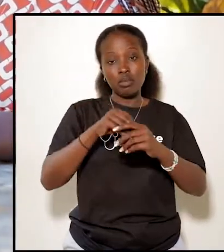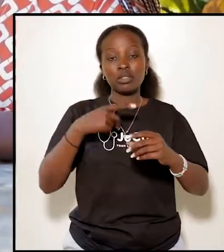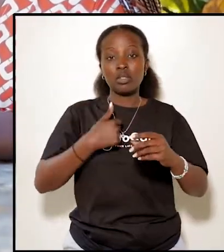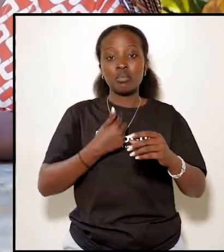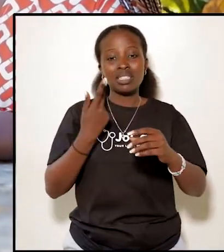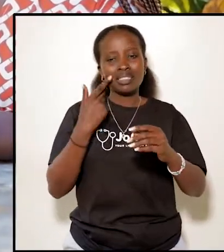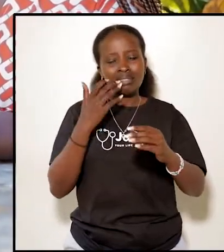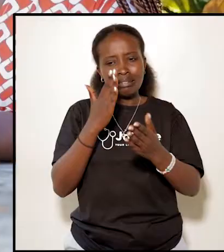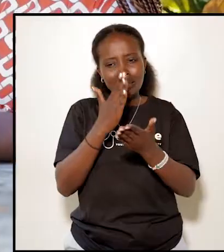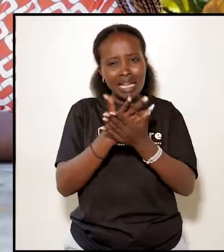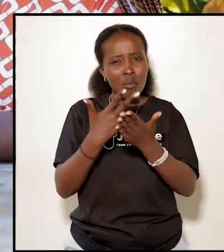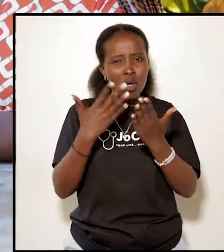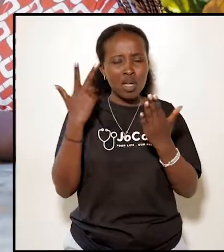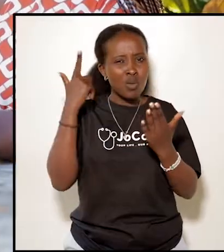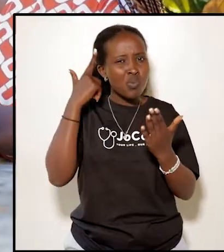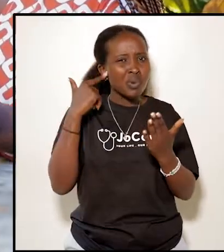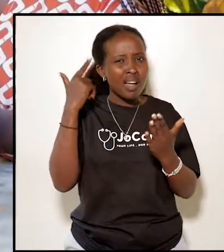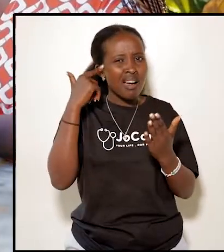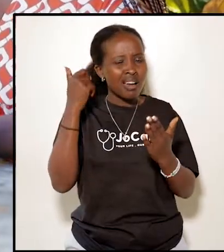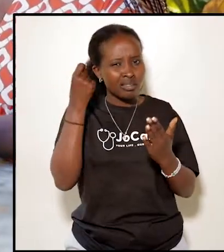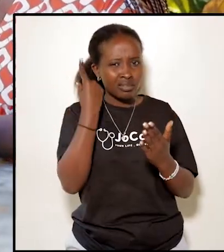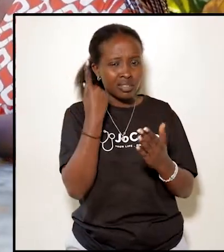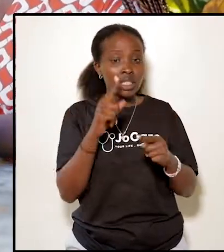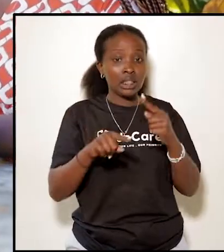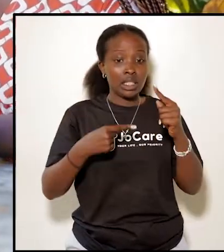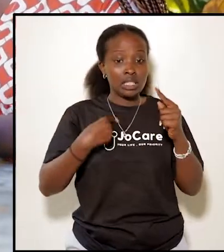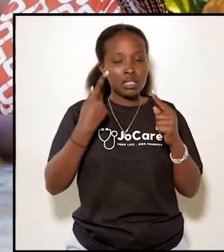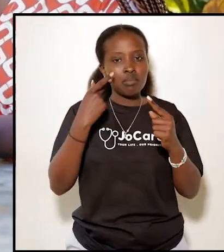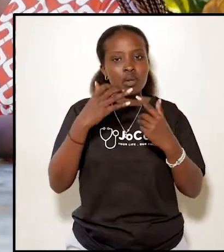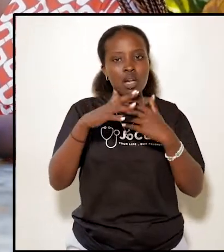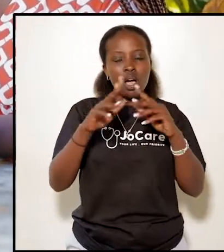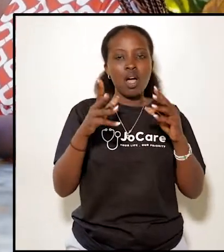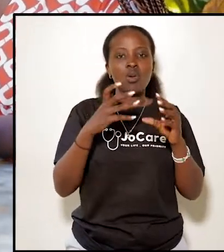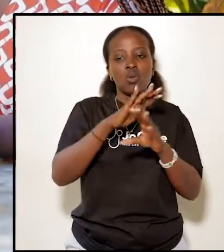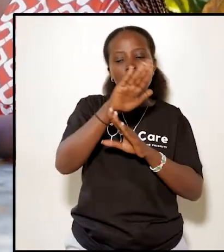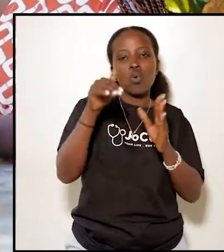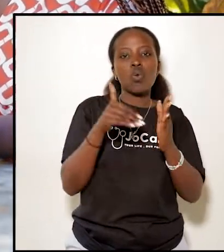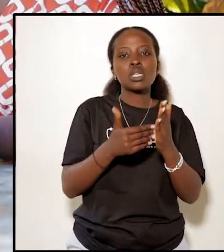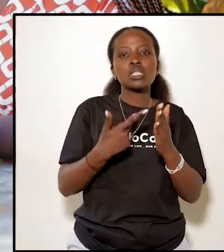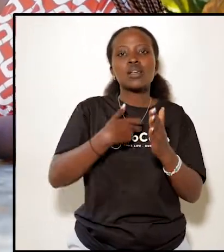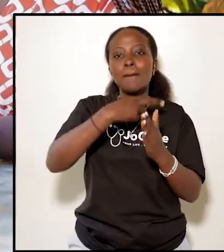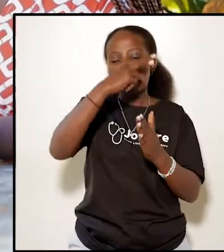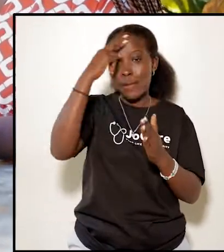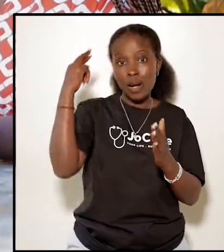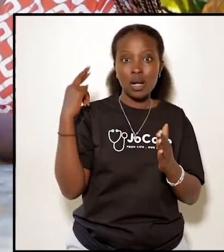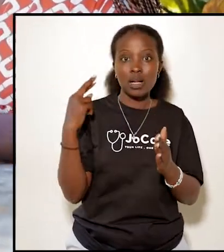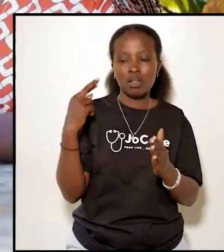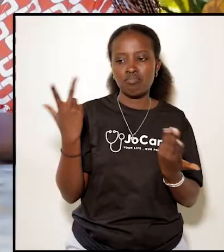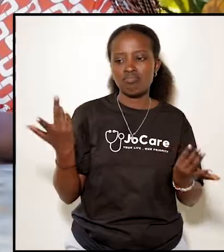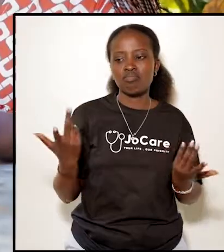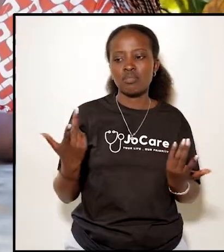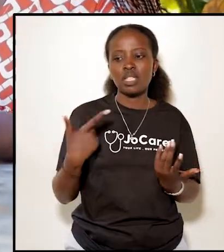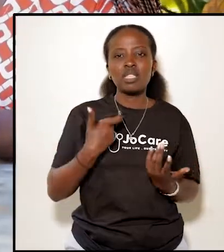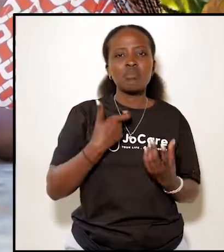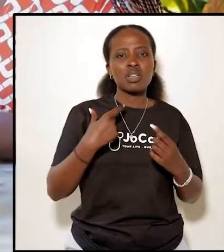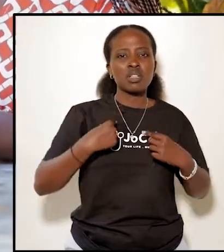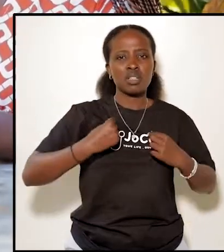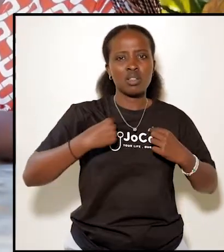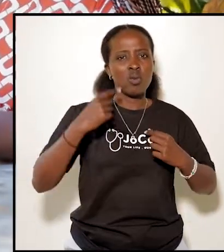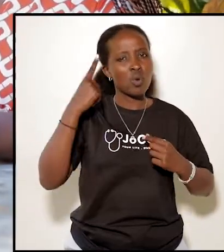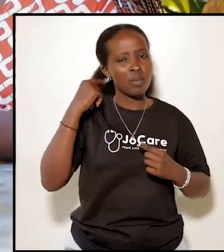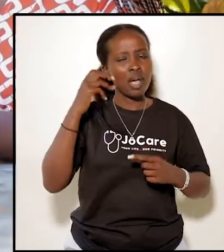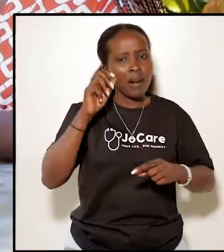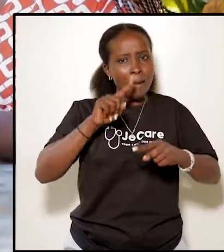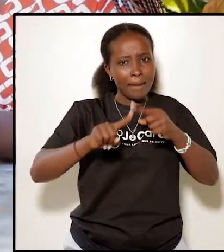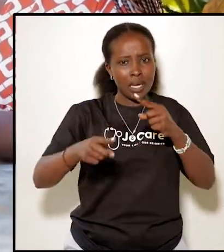menstrual periods, it's dark, and because remember it's a wall that's shedding, so it's kind of clots. Okay. Dark